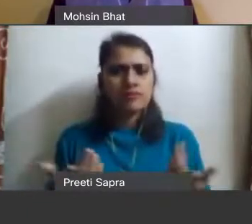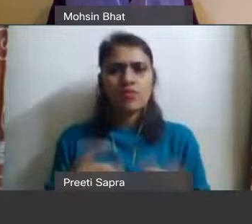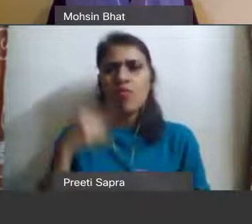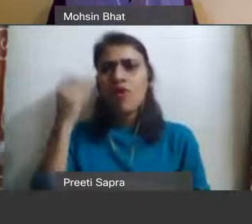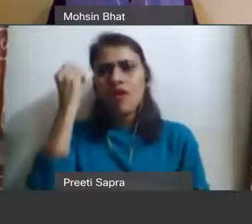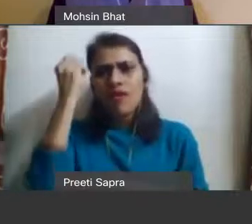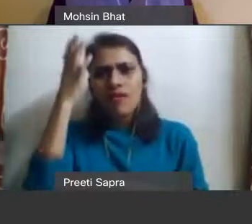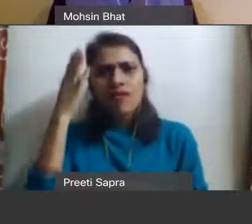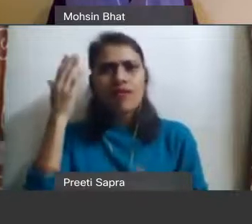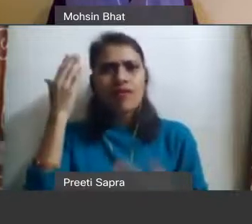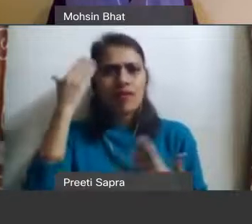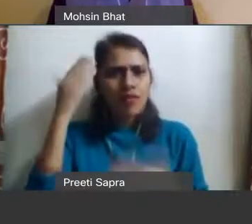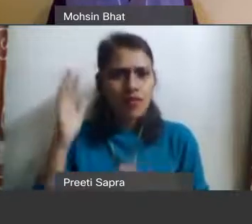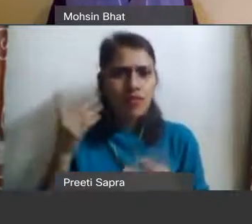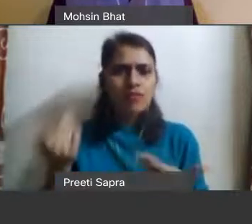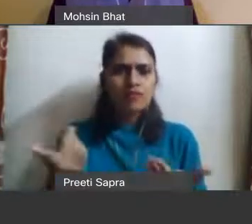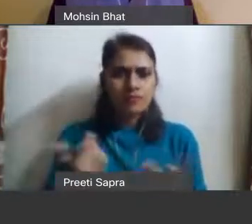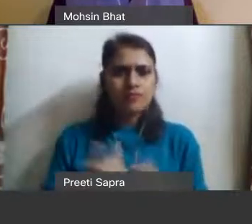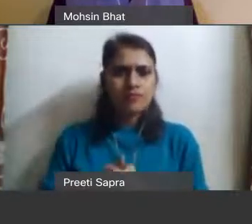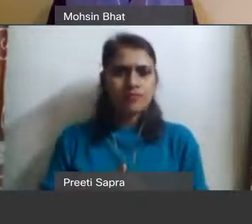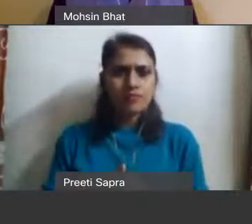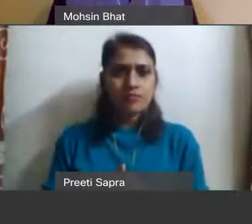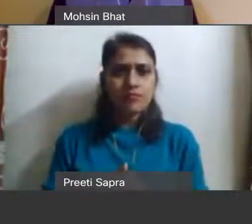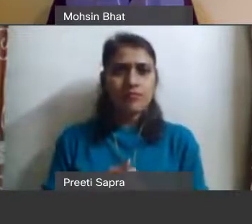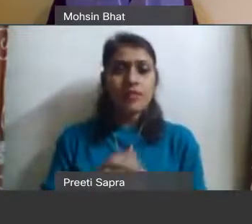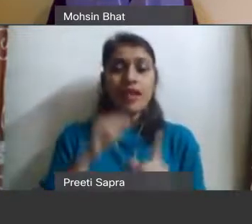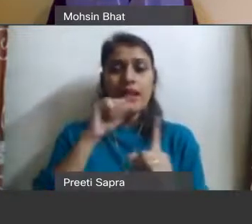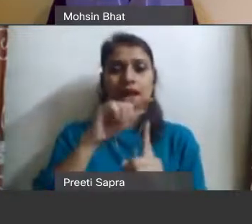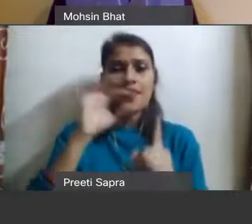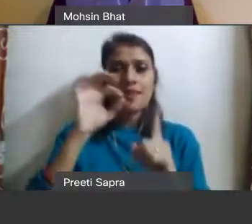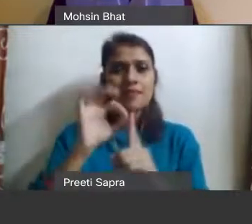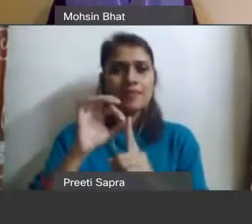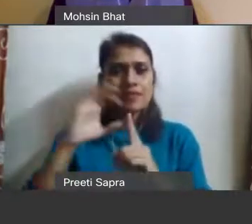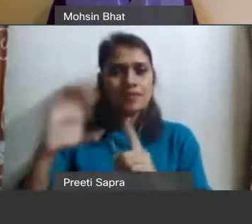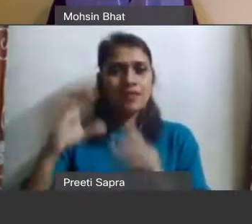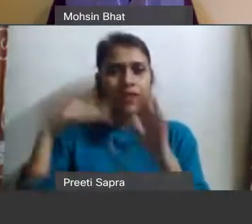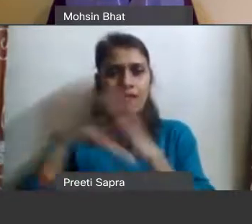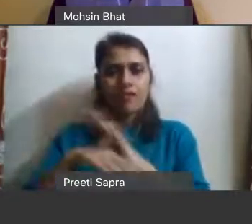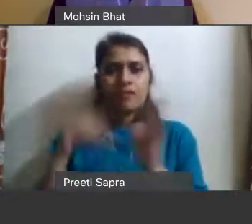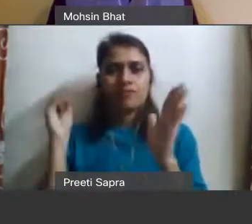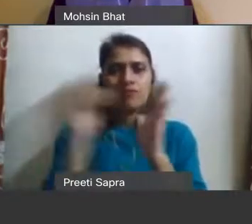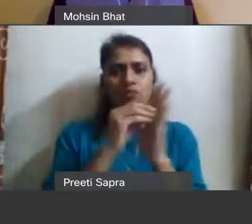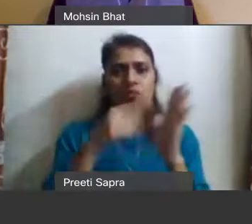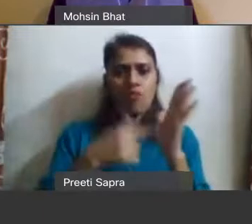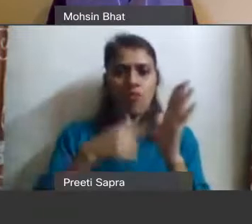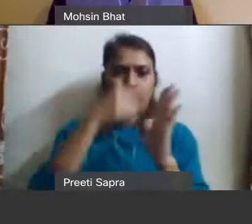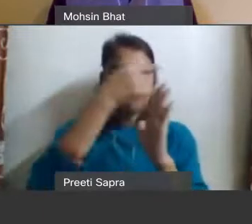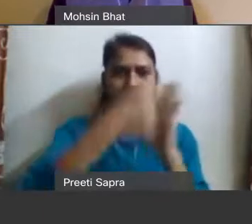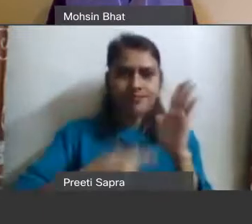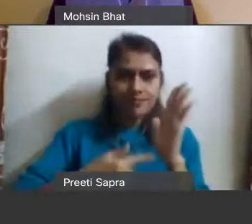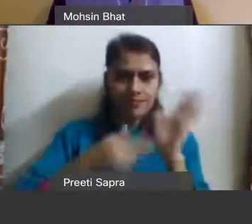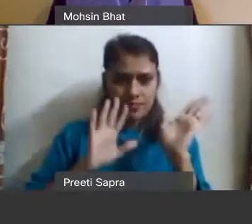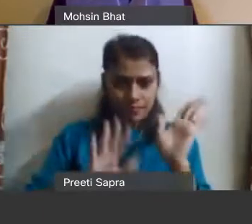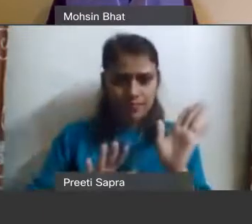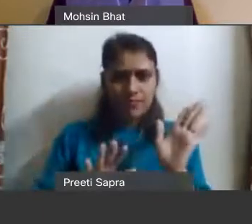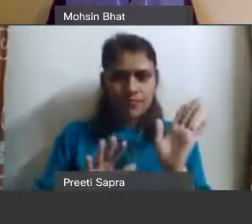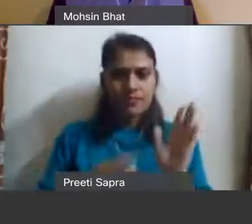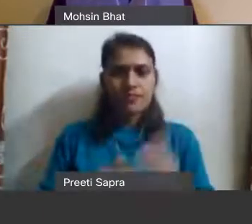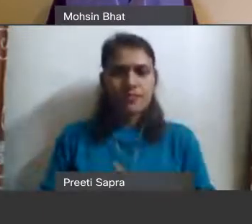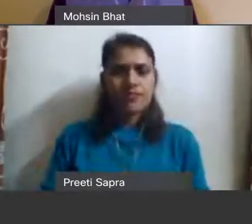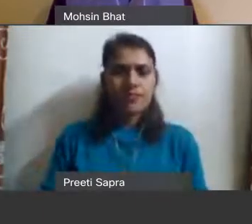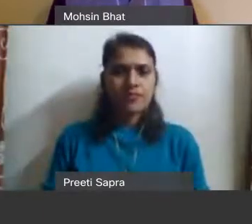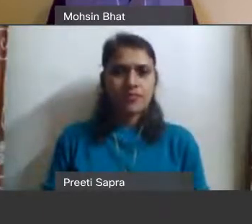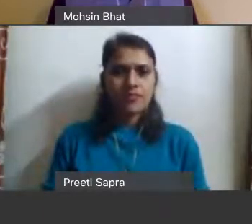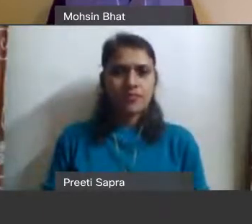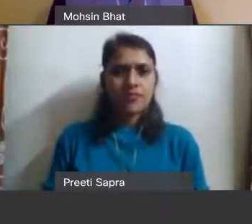of the provision in the IPC that criminalized adultery, it was a provision that was that distinguished on the grounds of